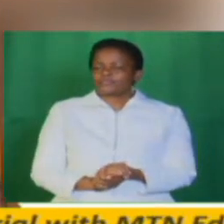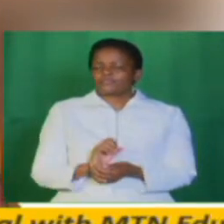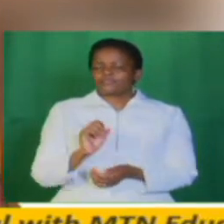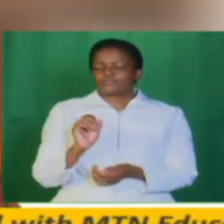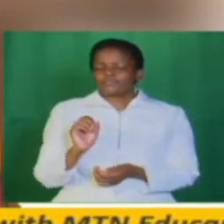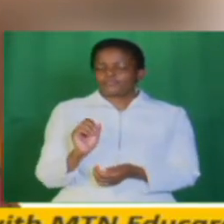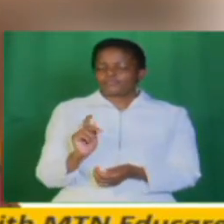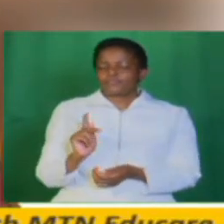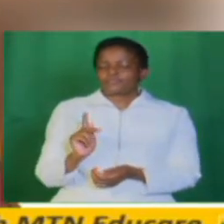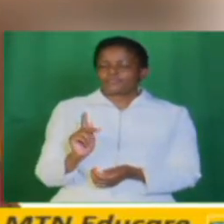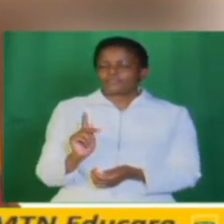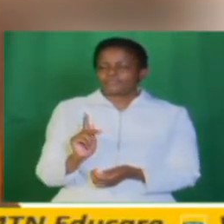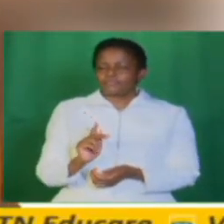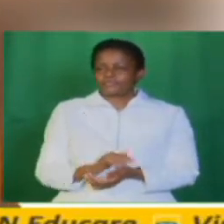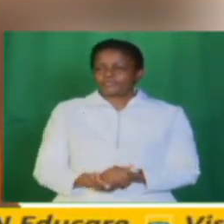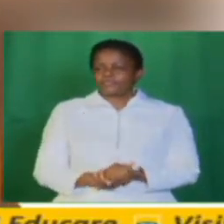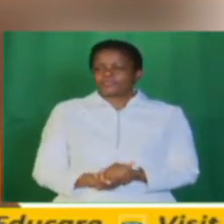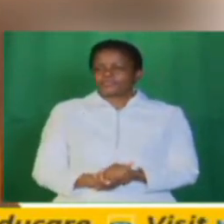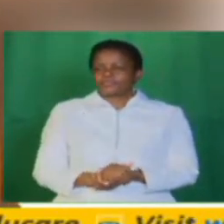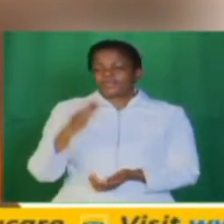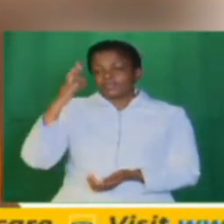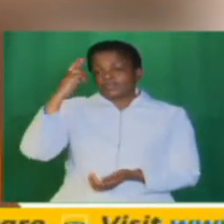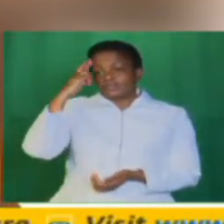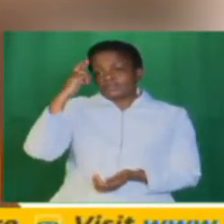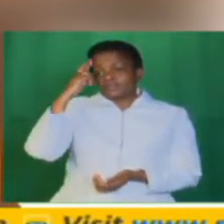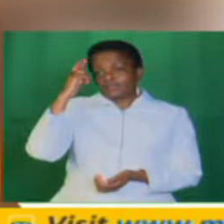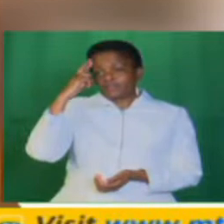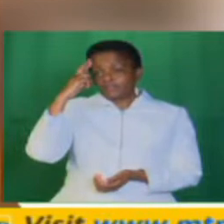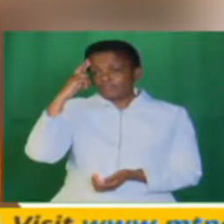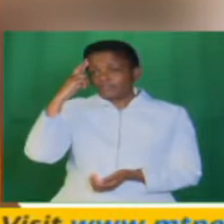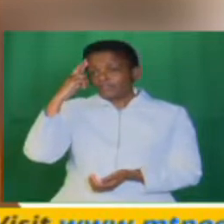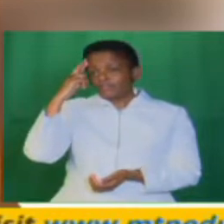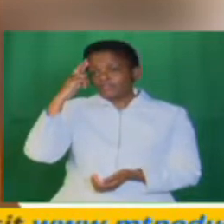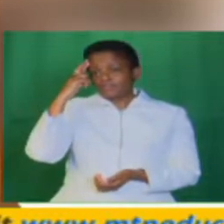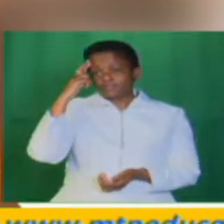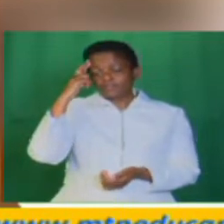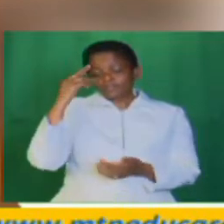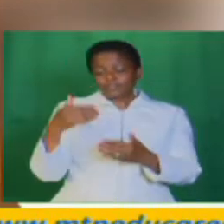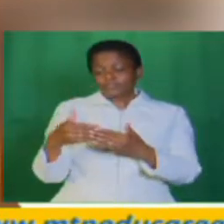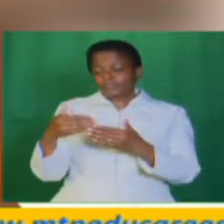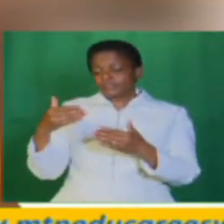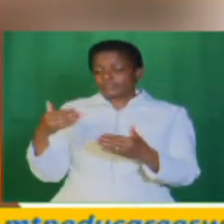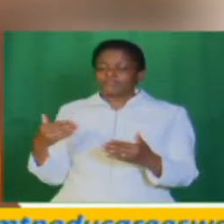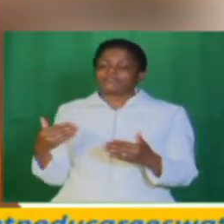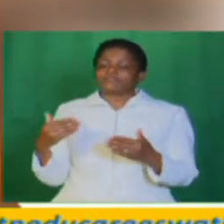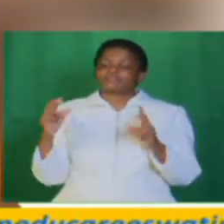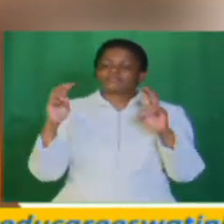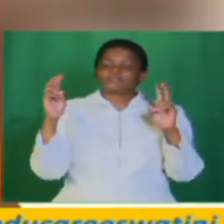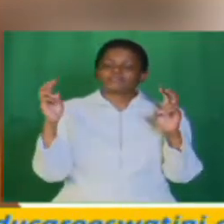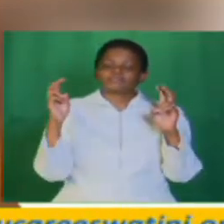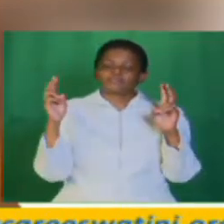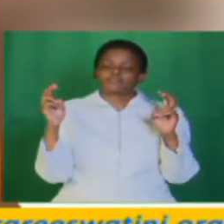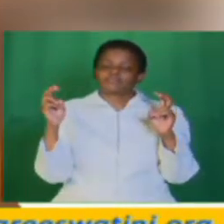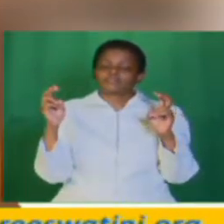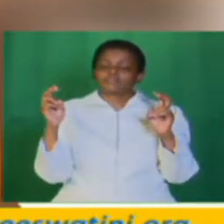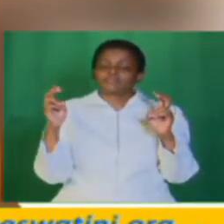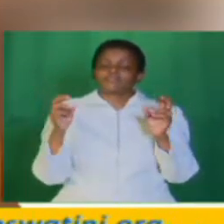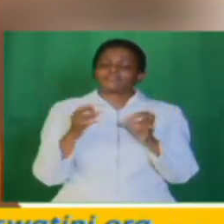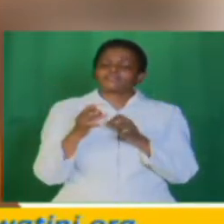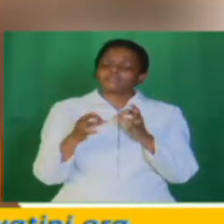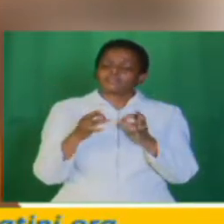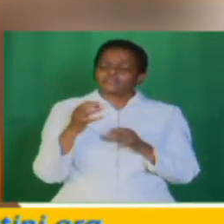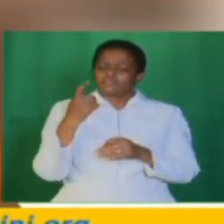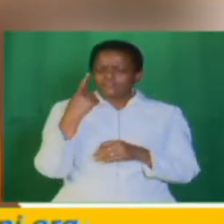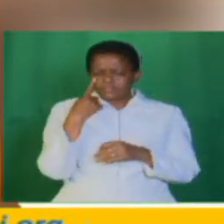Okay. You will remember, dear Lena, that in our previous lesson, we saw how